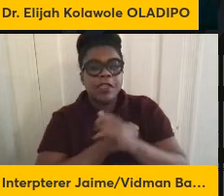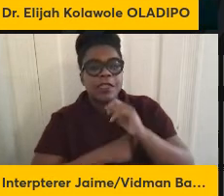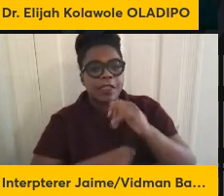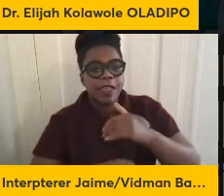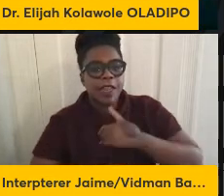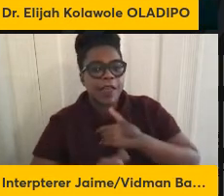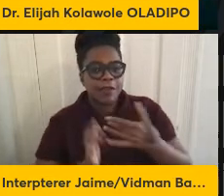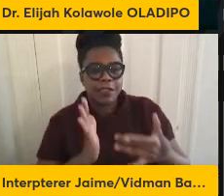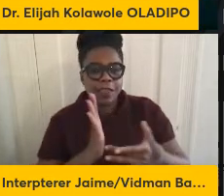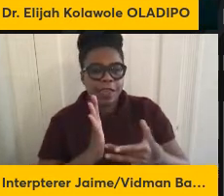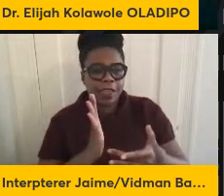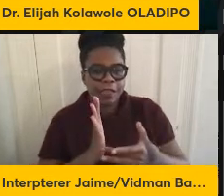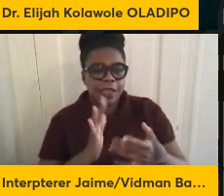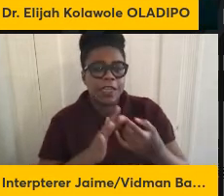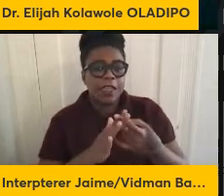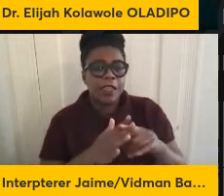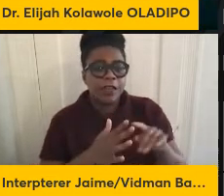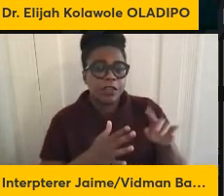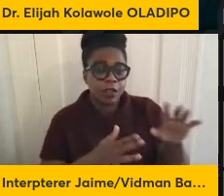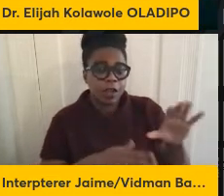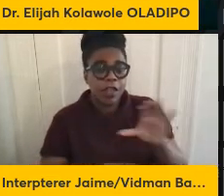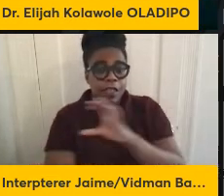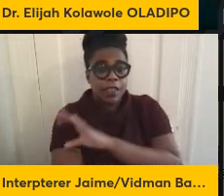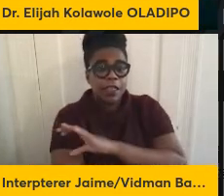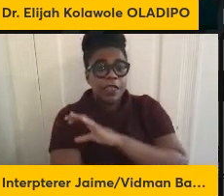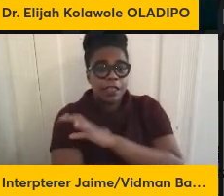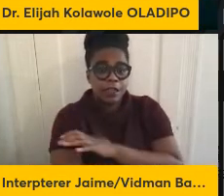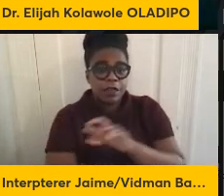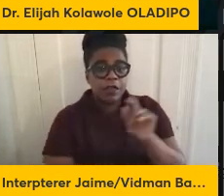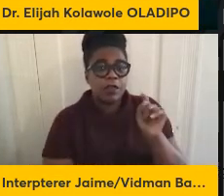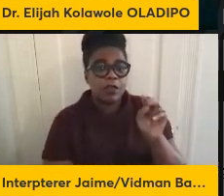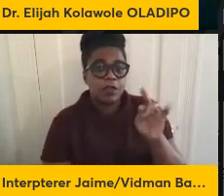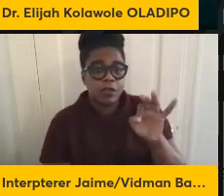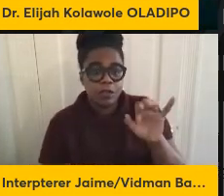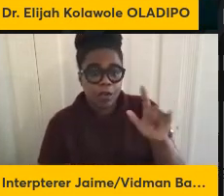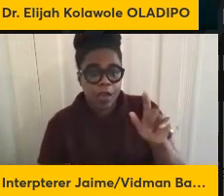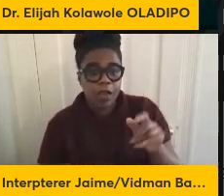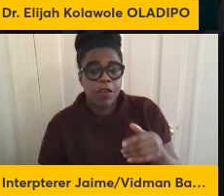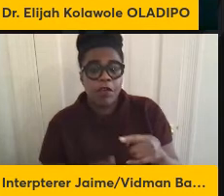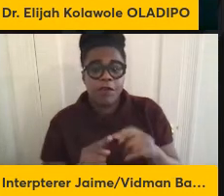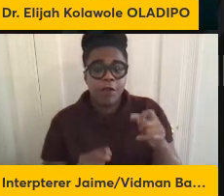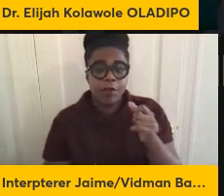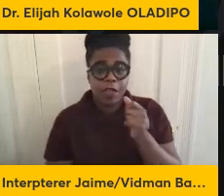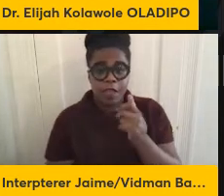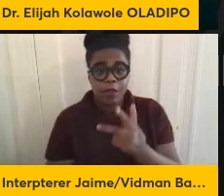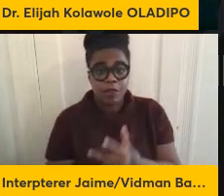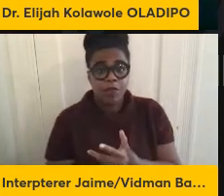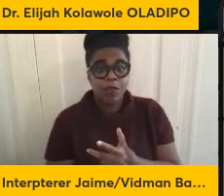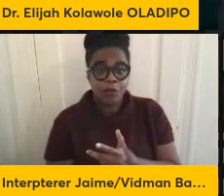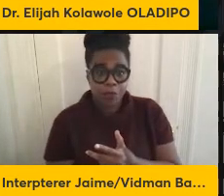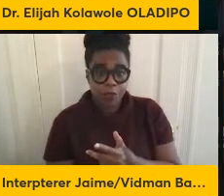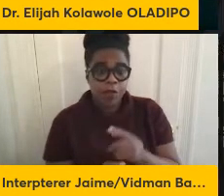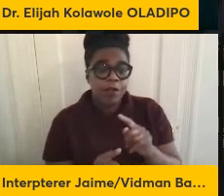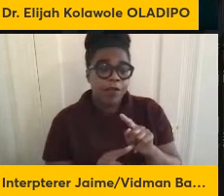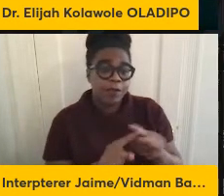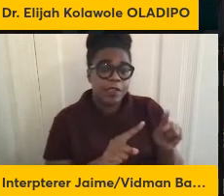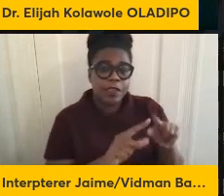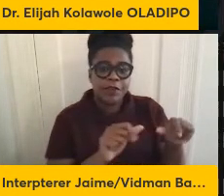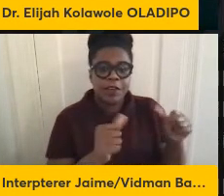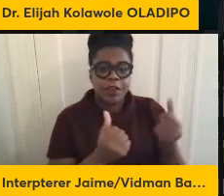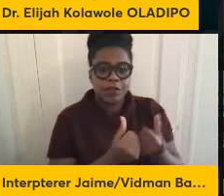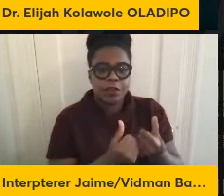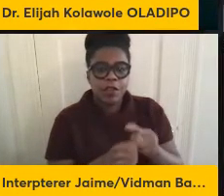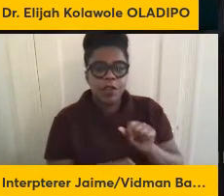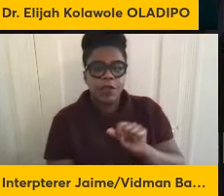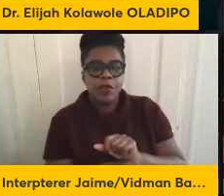there, we're going to start the clinical trial phase 1 after we have gotten approval from relevant agencies. All this work is on the